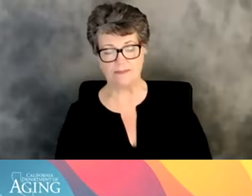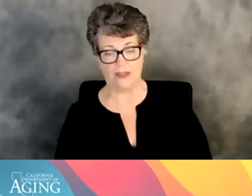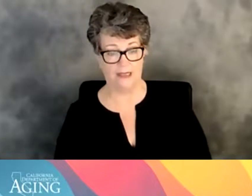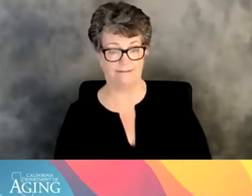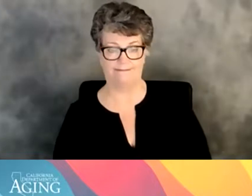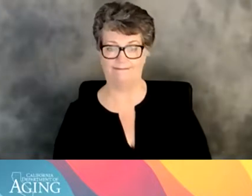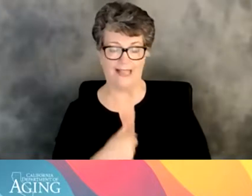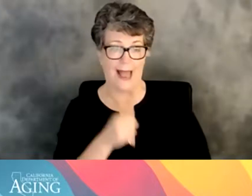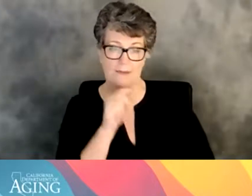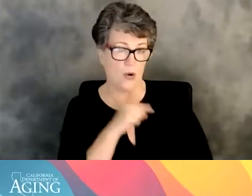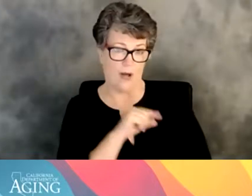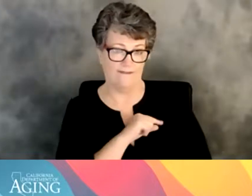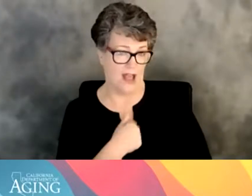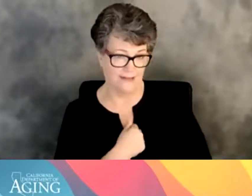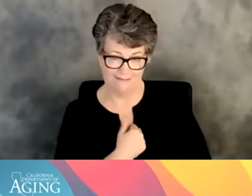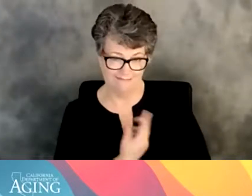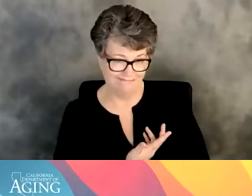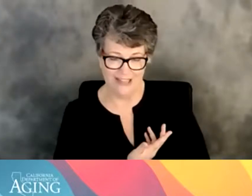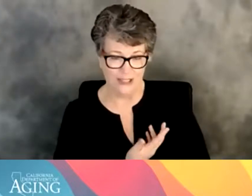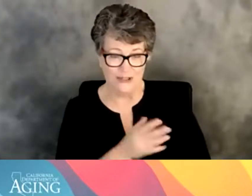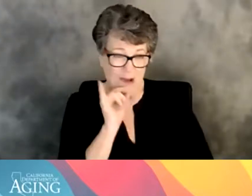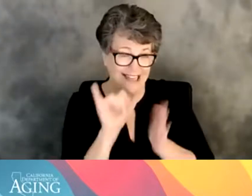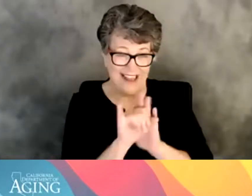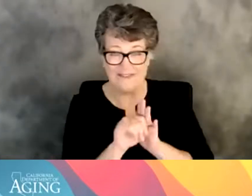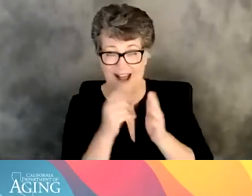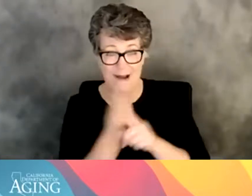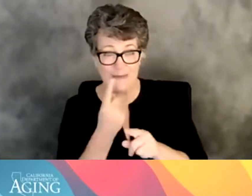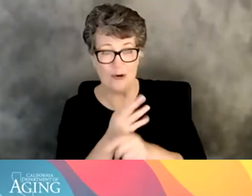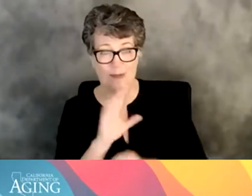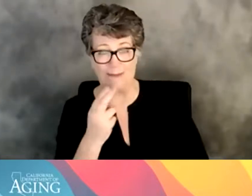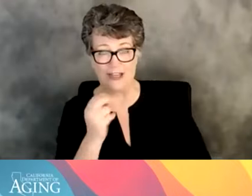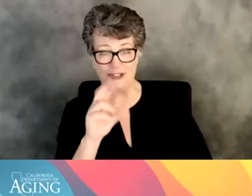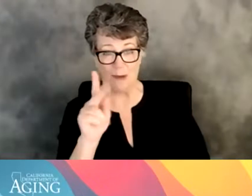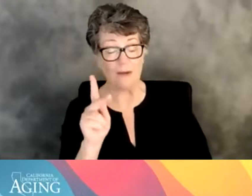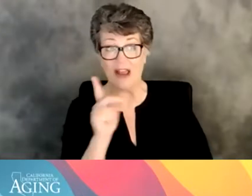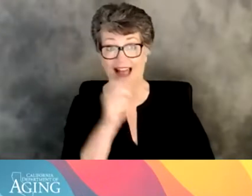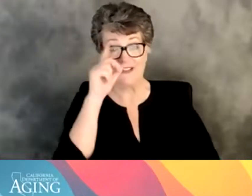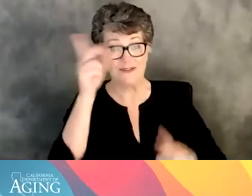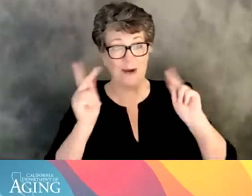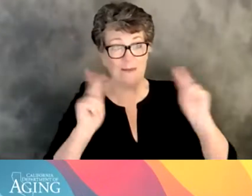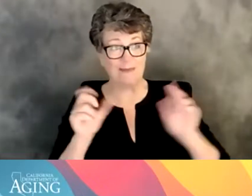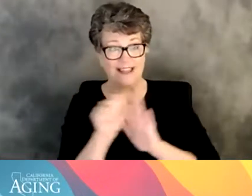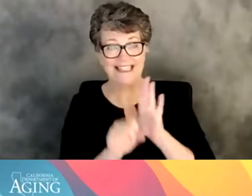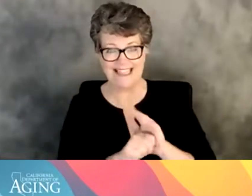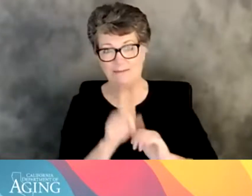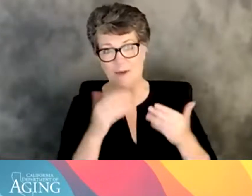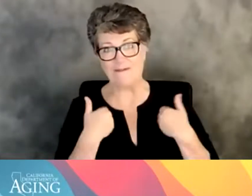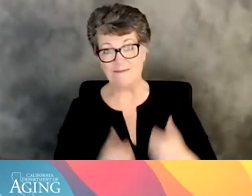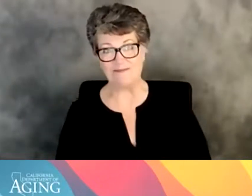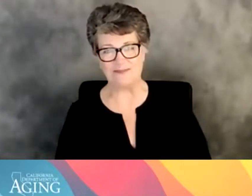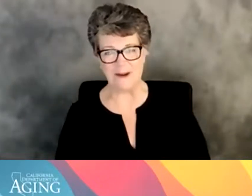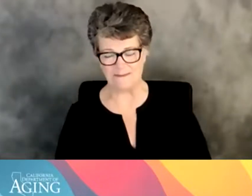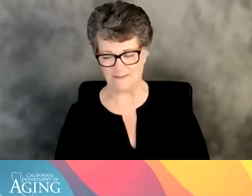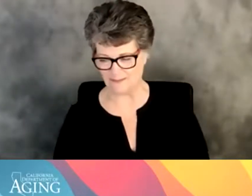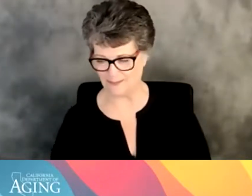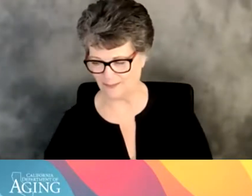not qualified to identify appropriate benchmarks, but we have lots of smart people in this state who certainly are, and so we want to be able to draw on